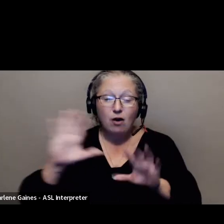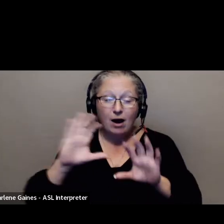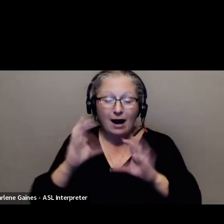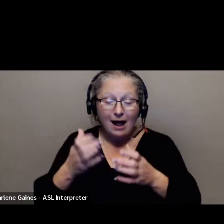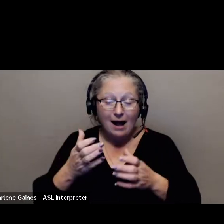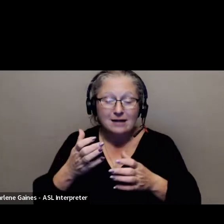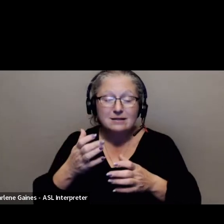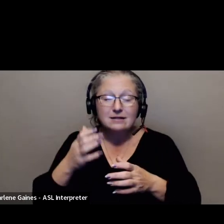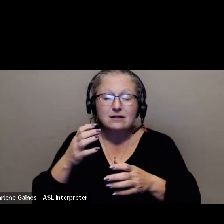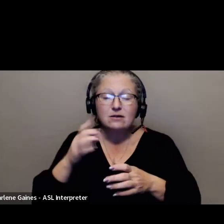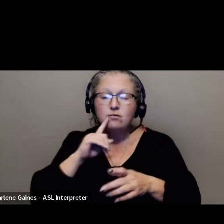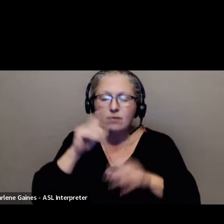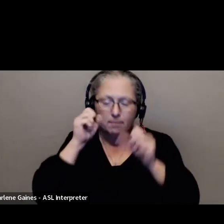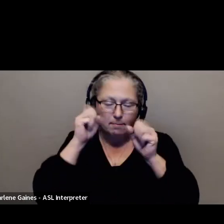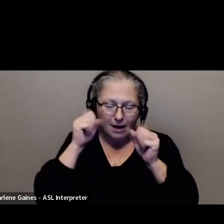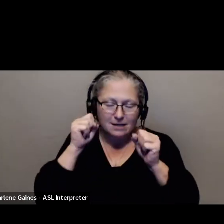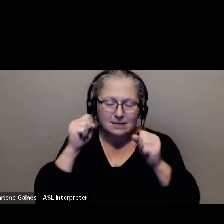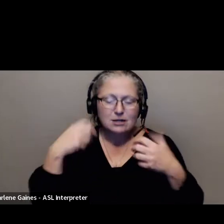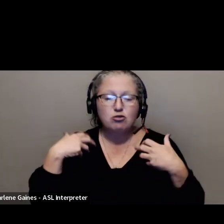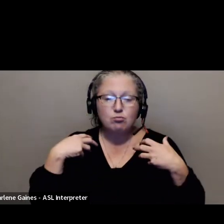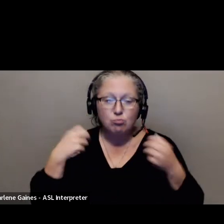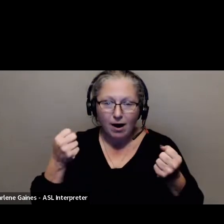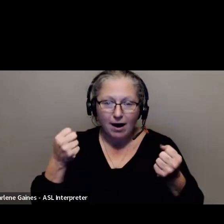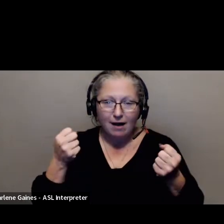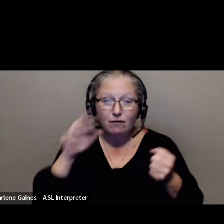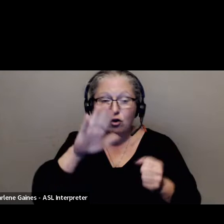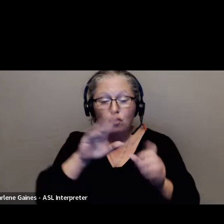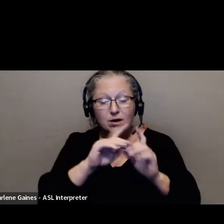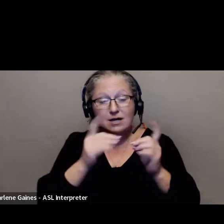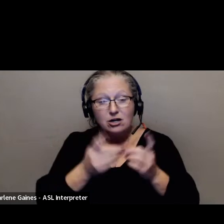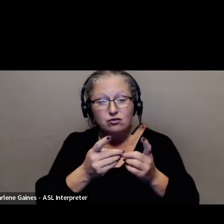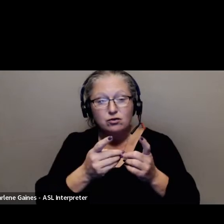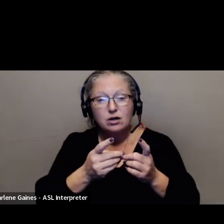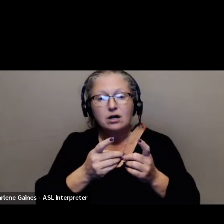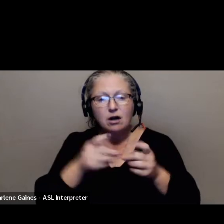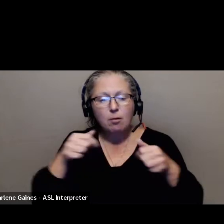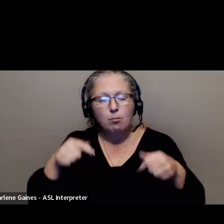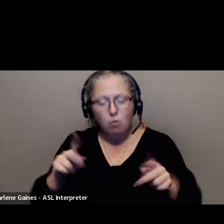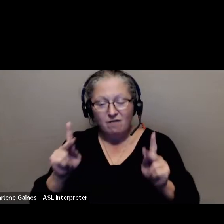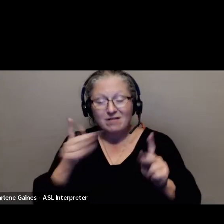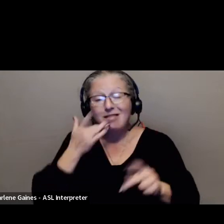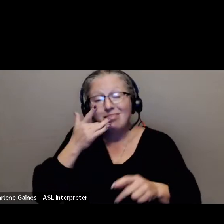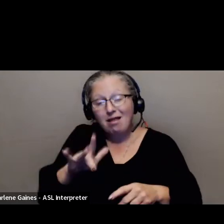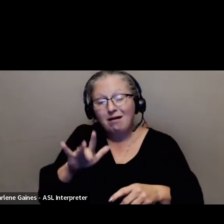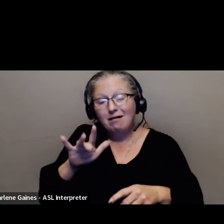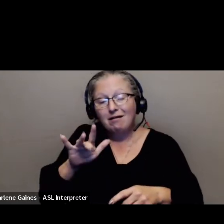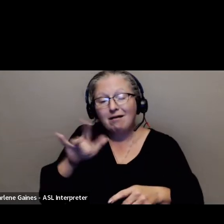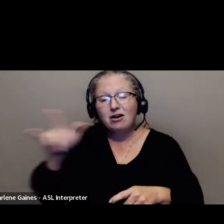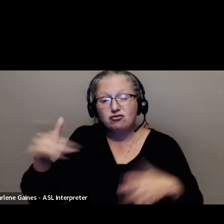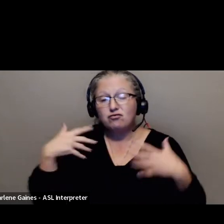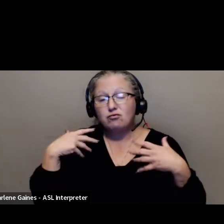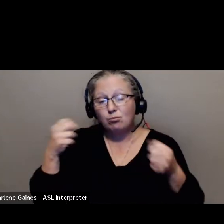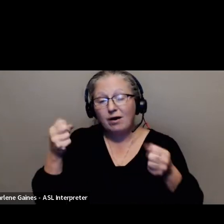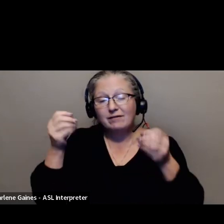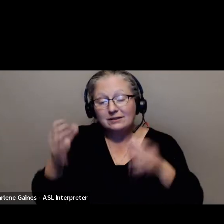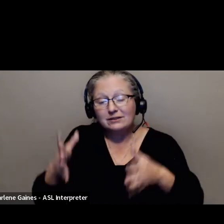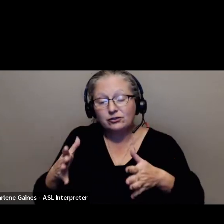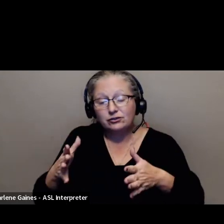is really amazing and brave, and your district is extremely privileged and lucky to have a teacher as courageous as she